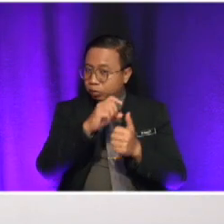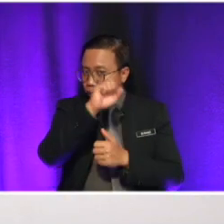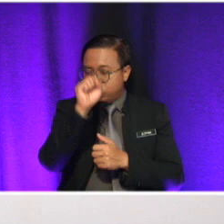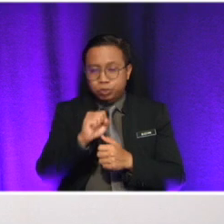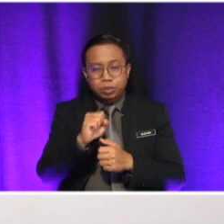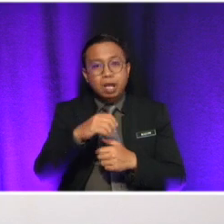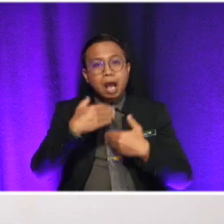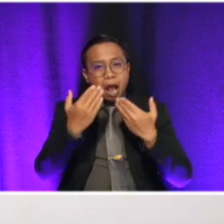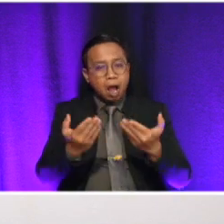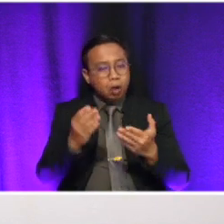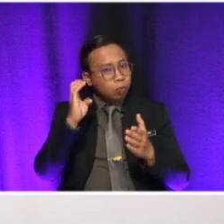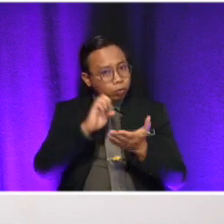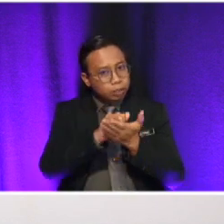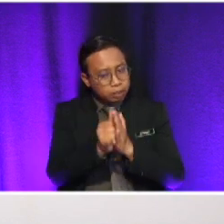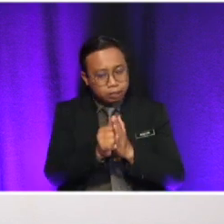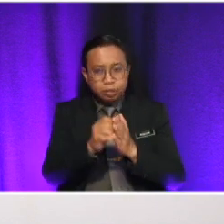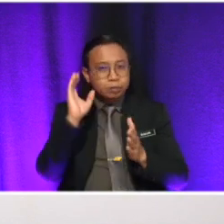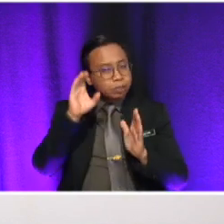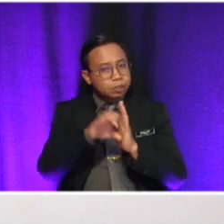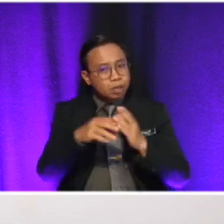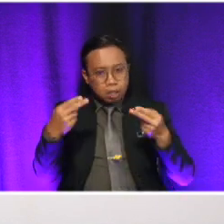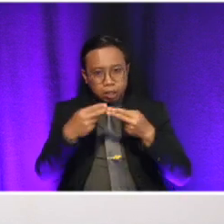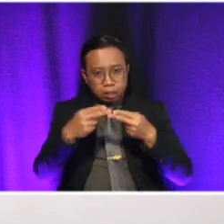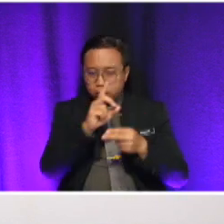these pictures connected to one another?